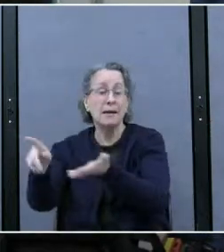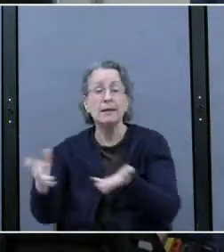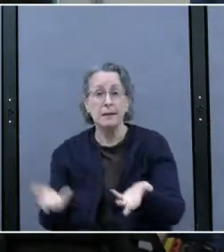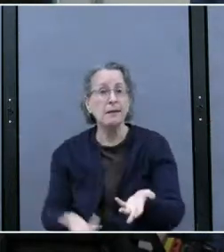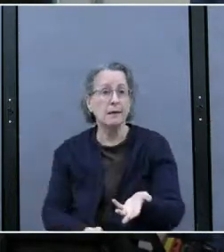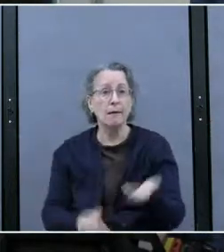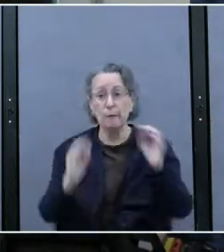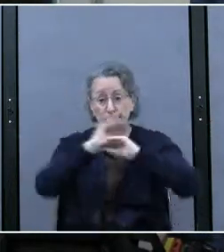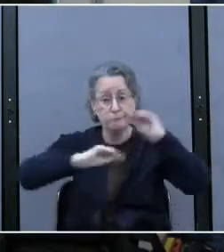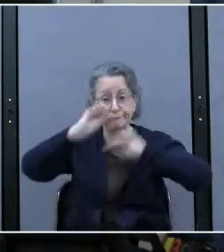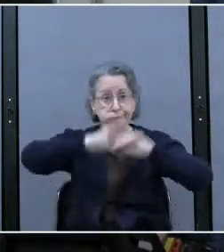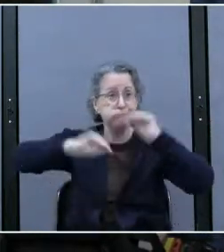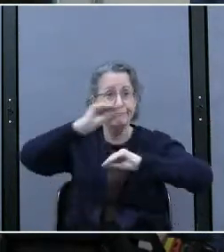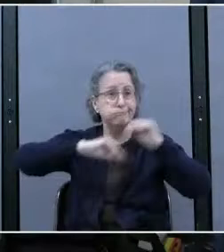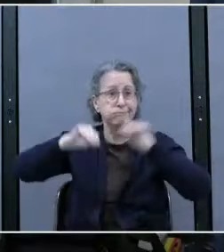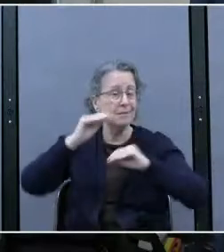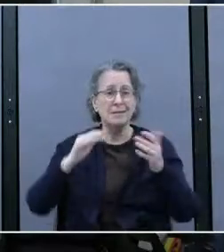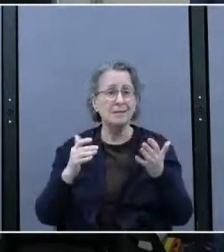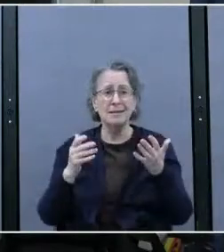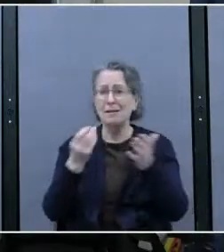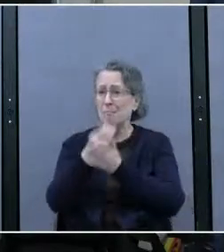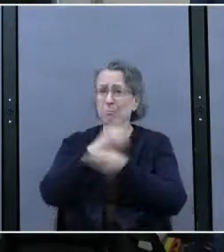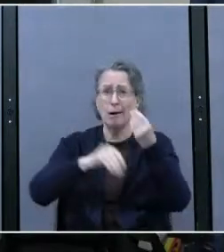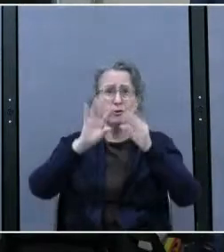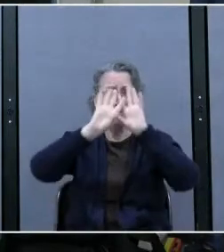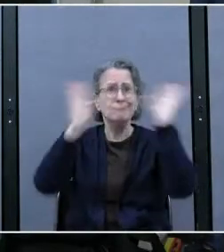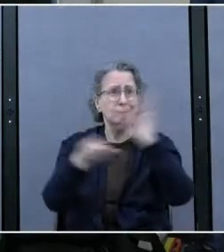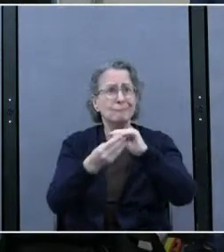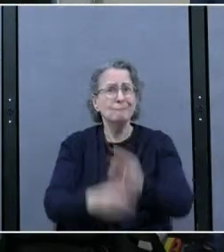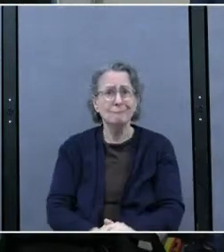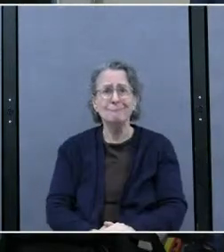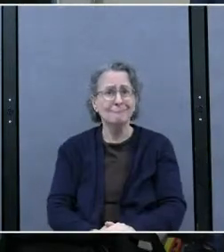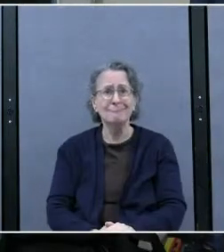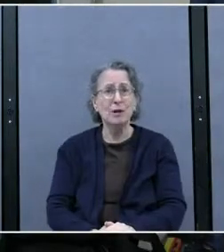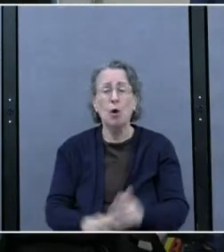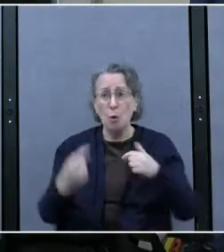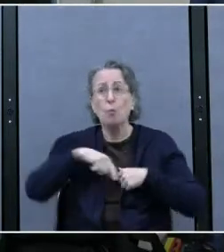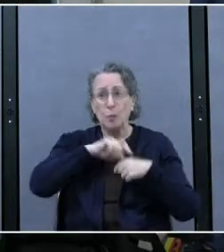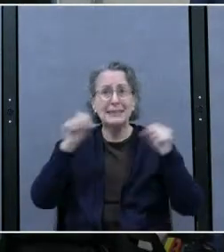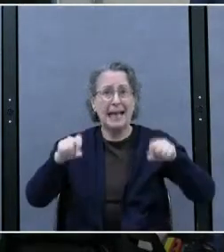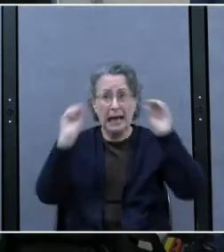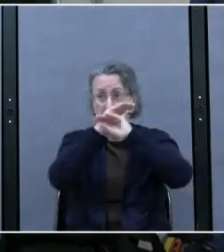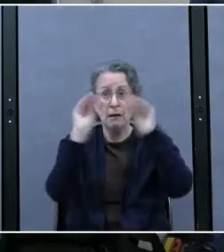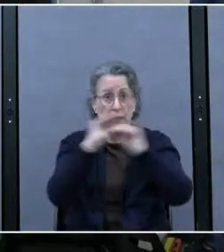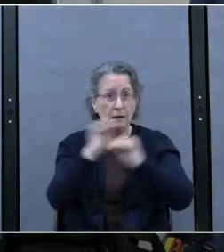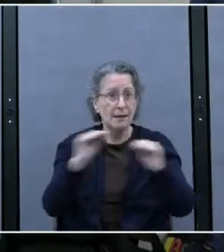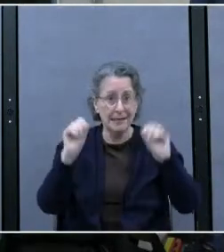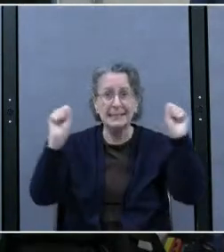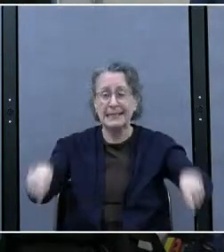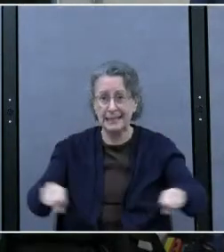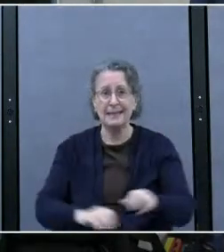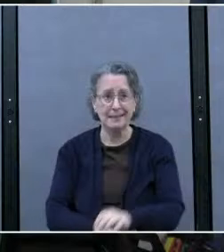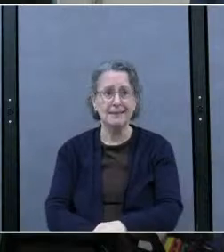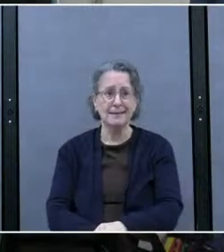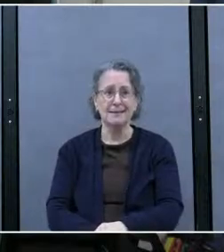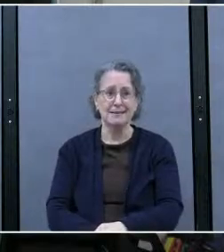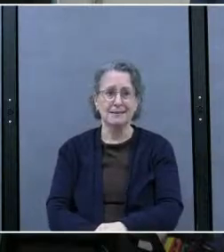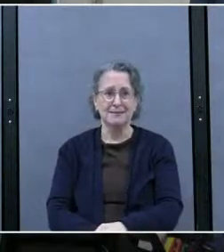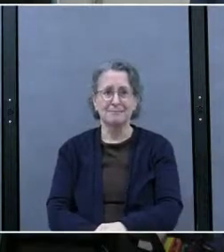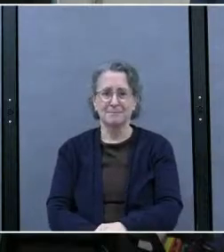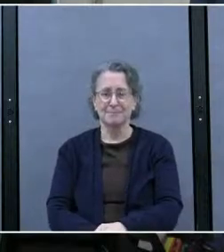budget is, in essence, one number. It's the bottom line number. And so there isn't